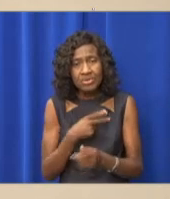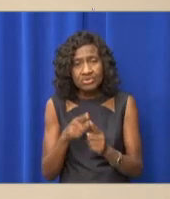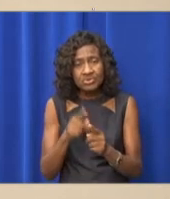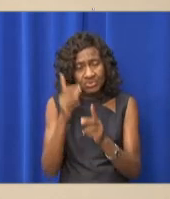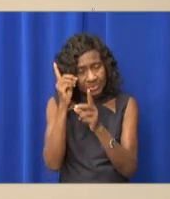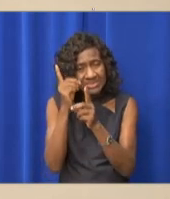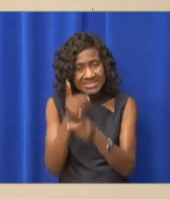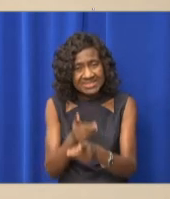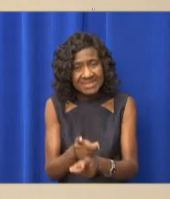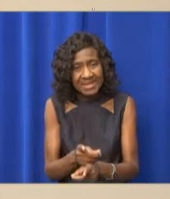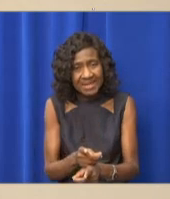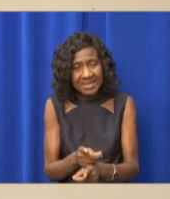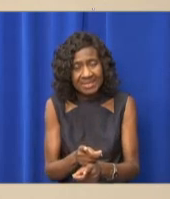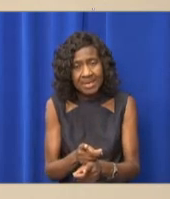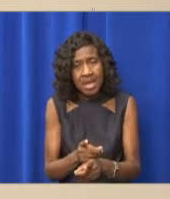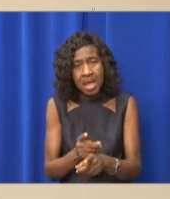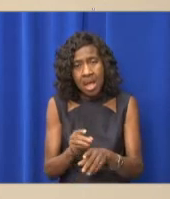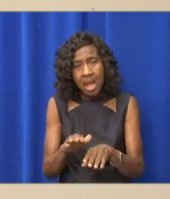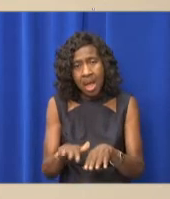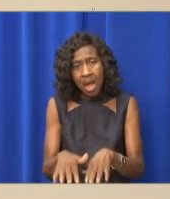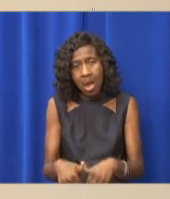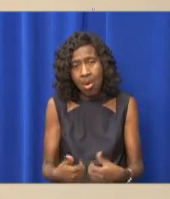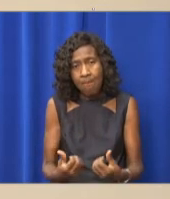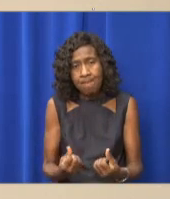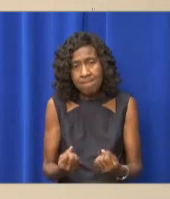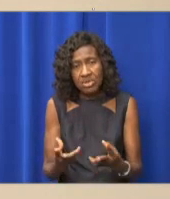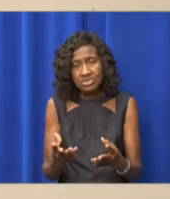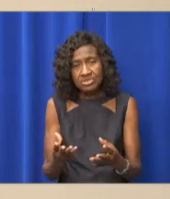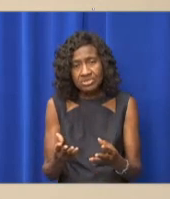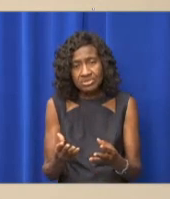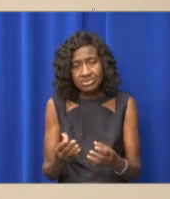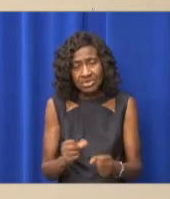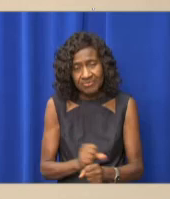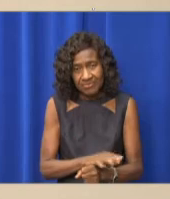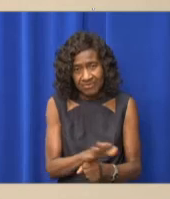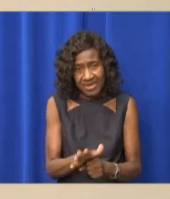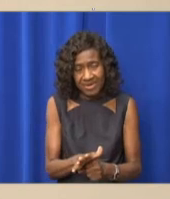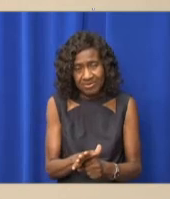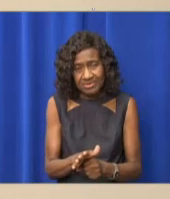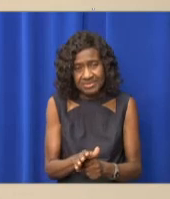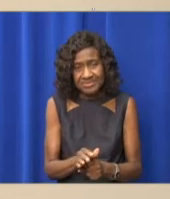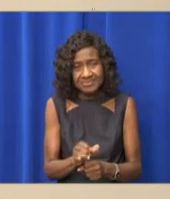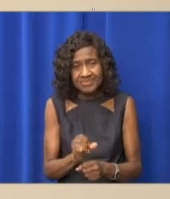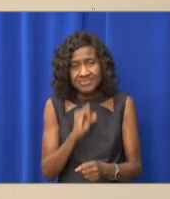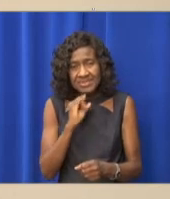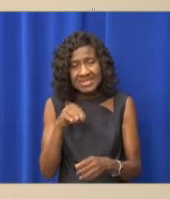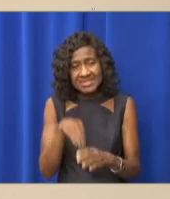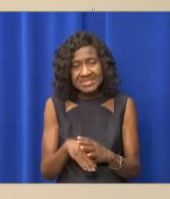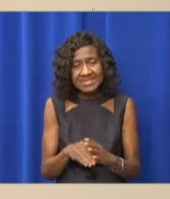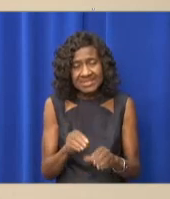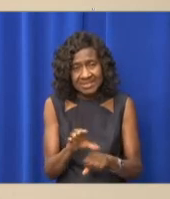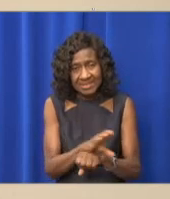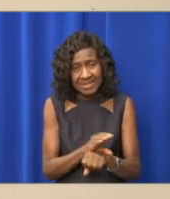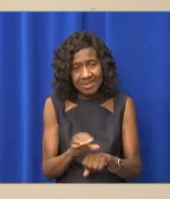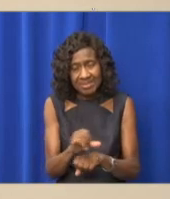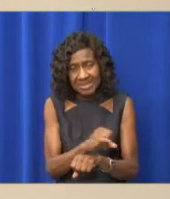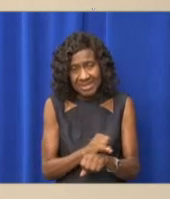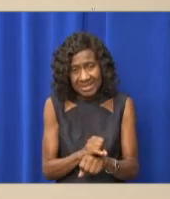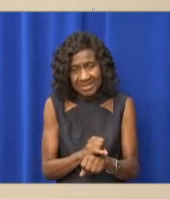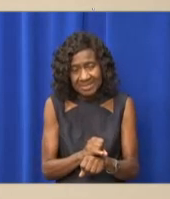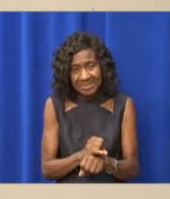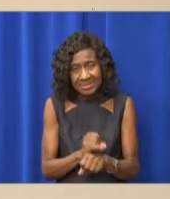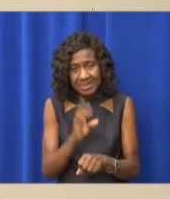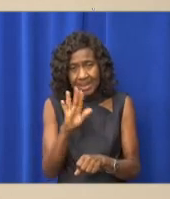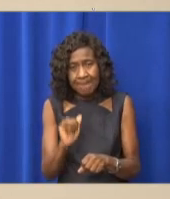the prevalence of the virus in the broader community. By that point, we should be over